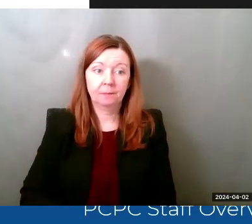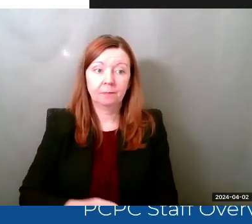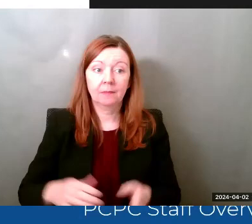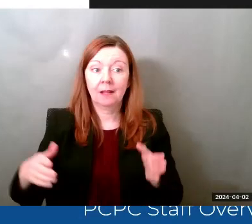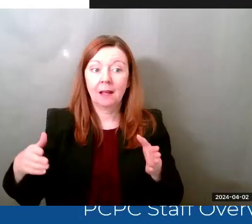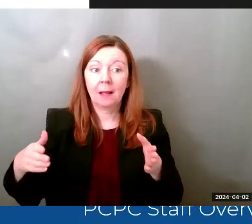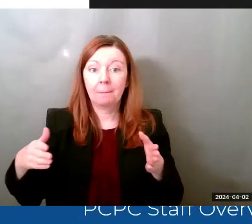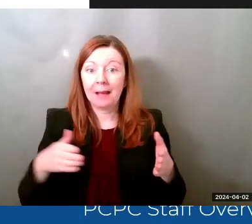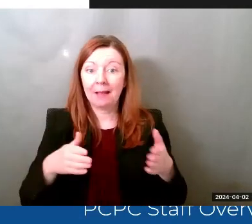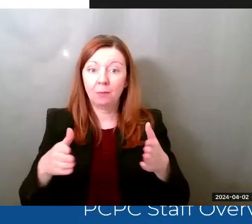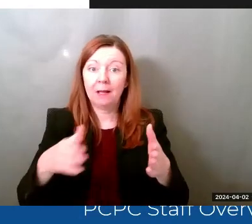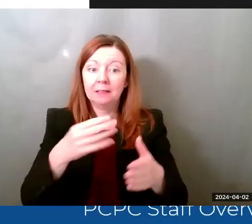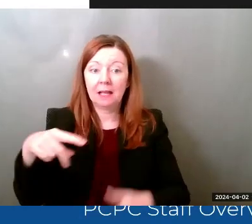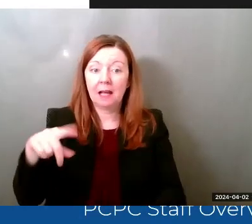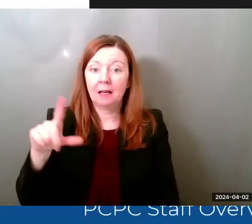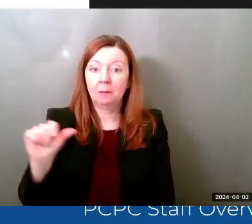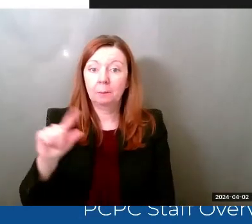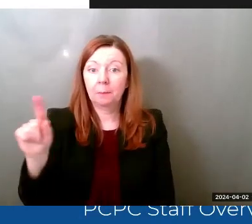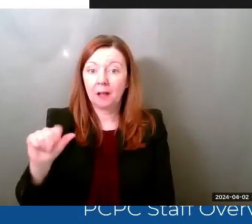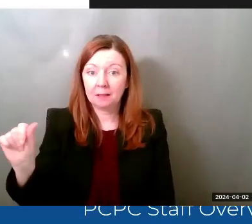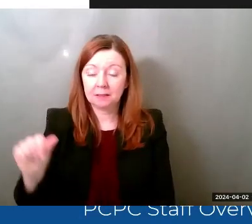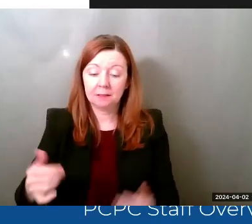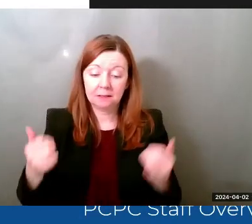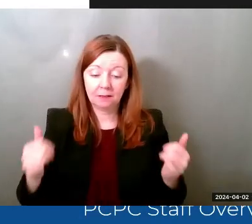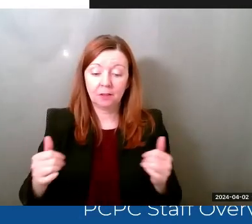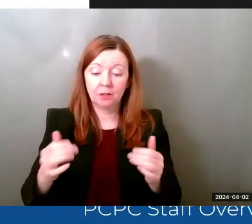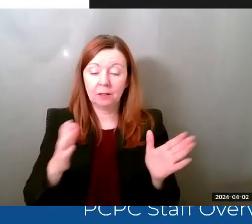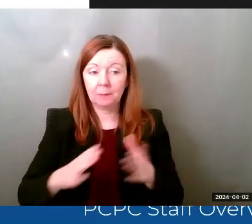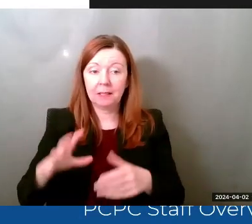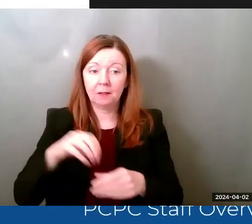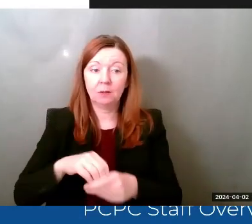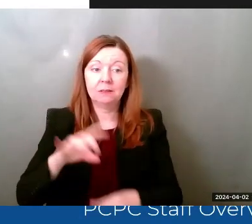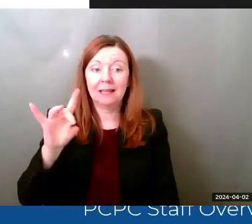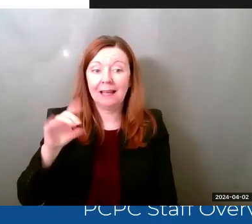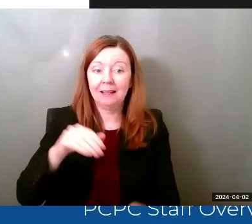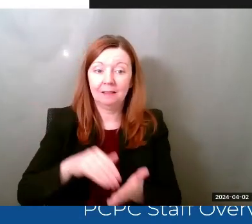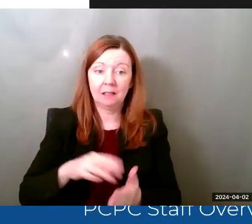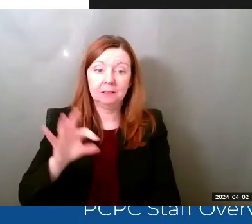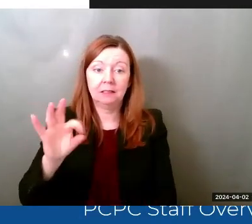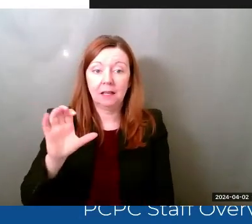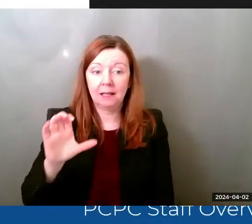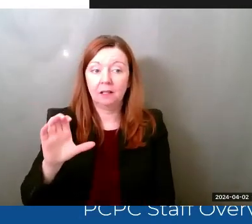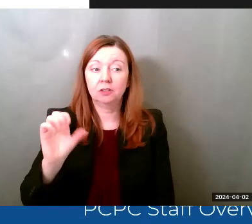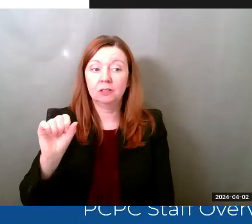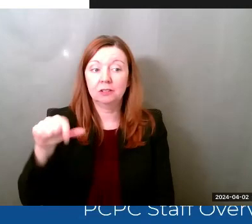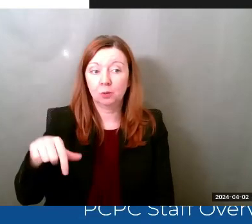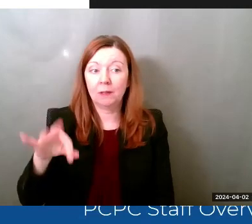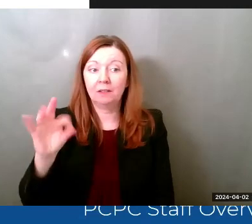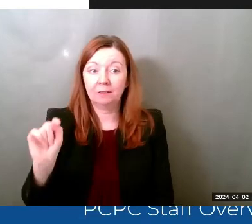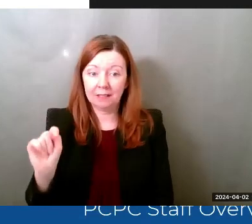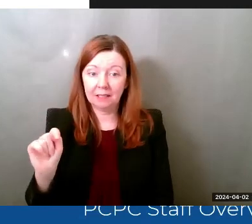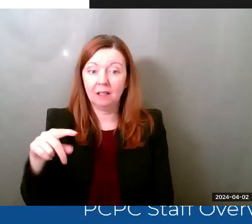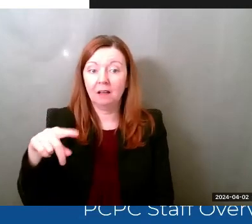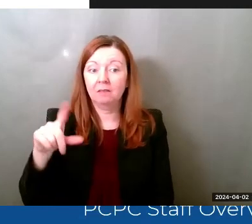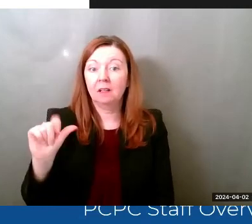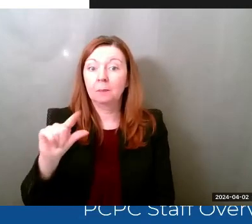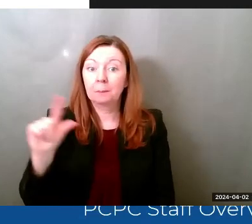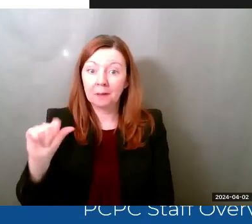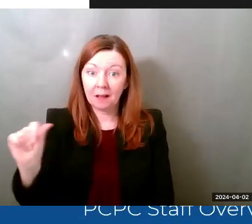Pathways and plazas. The current plan includes 8,900 square feet of plaza space. This